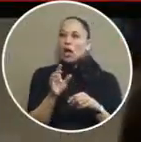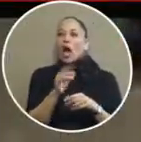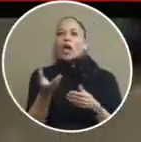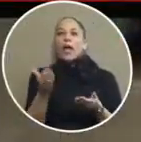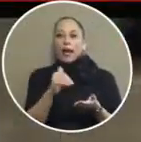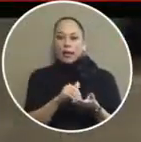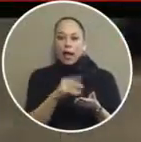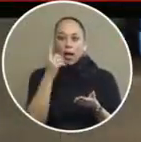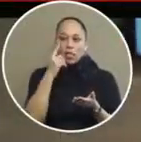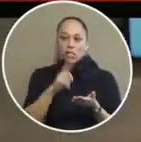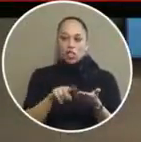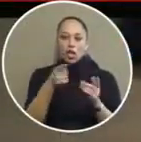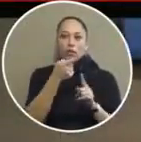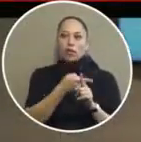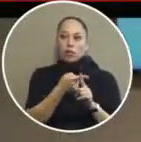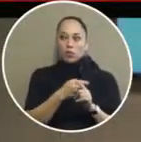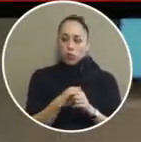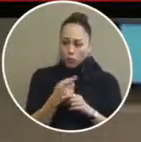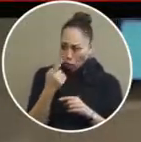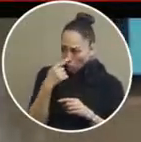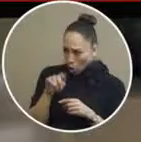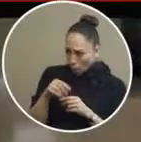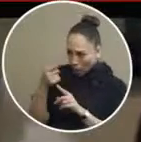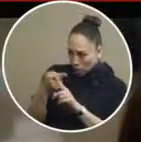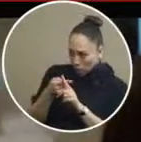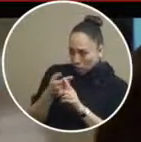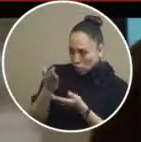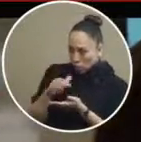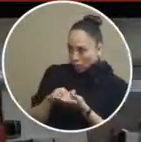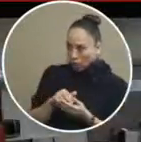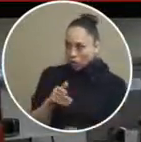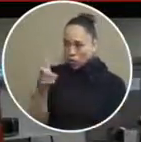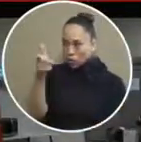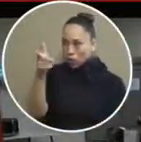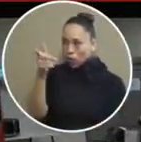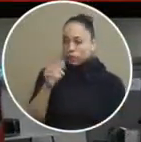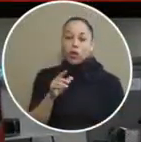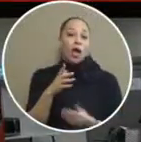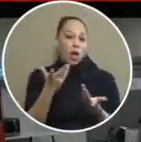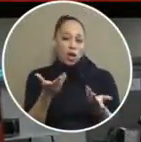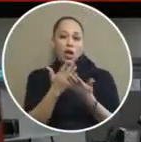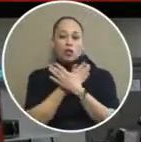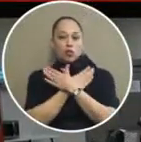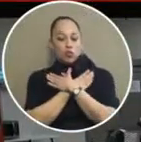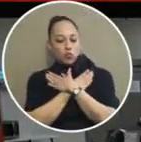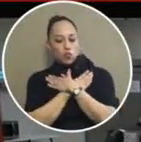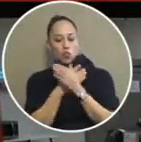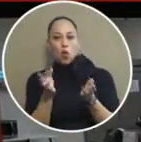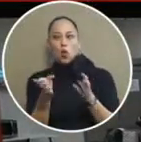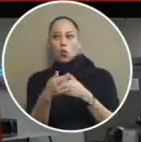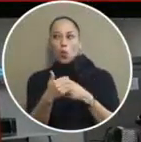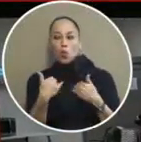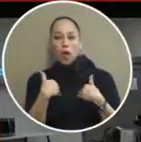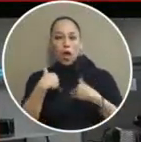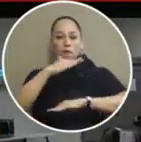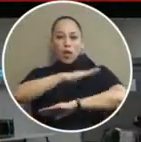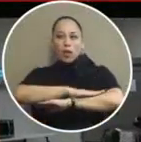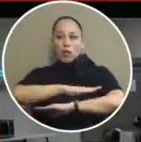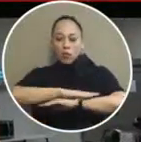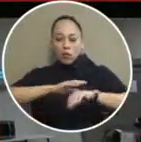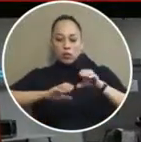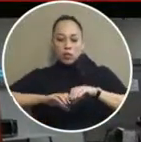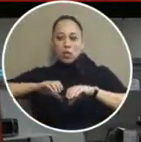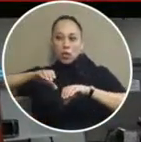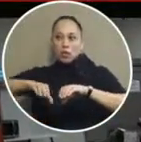temperature. All right, if you don't mind, I'm gonna take your temperature right here. In our break room, we had tables that we